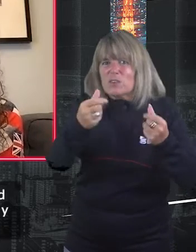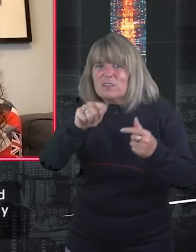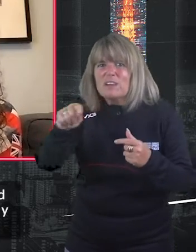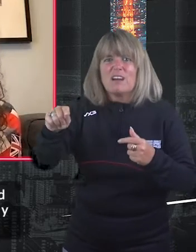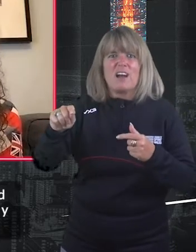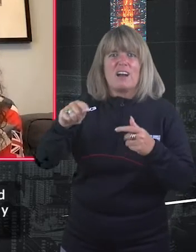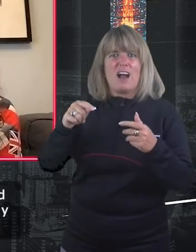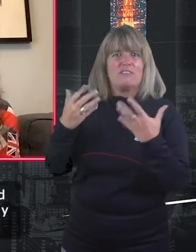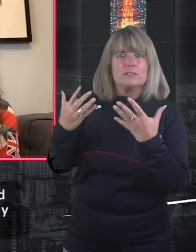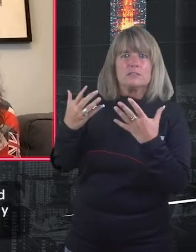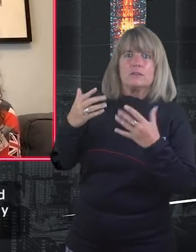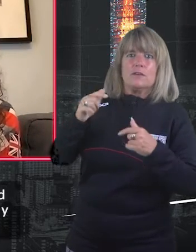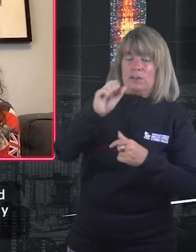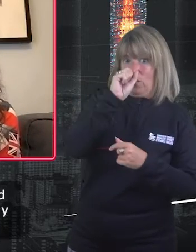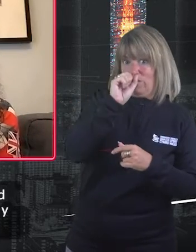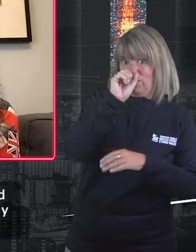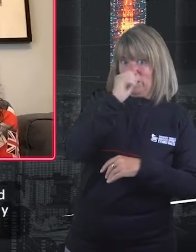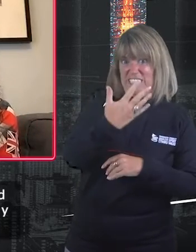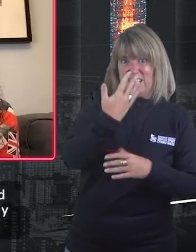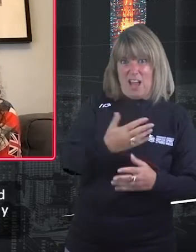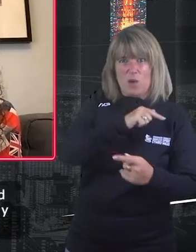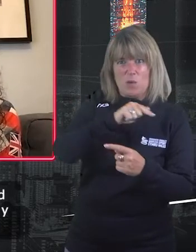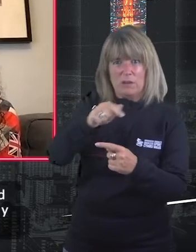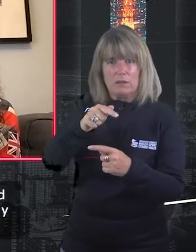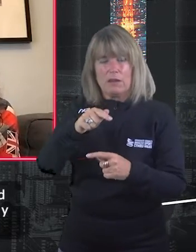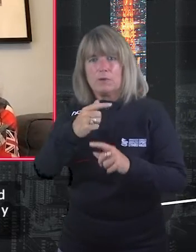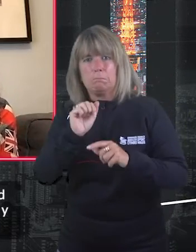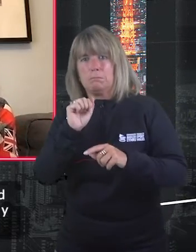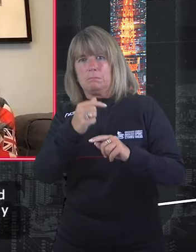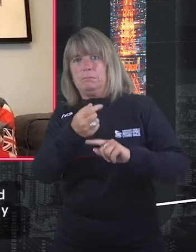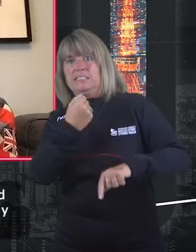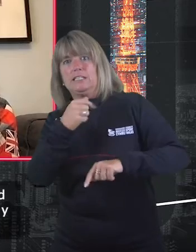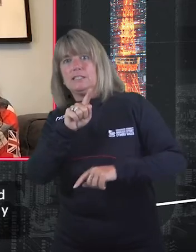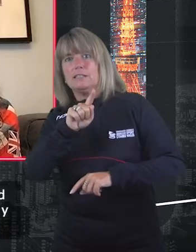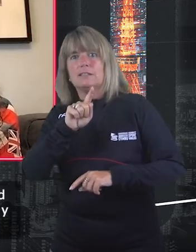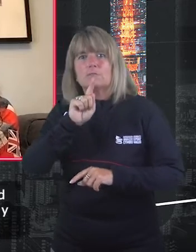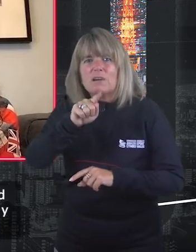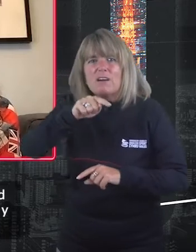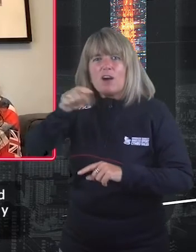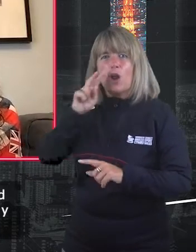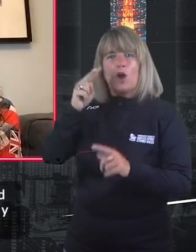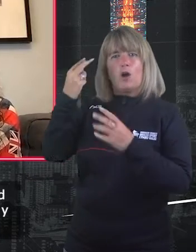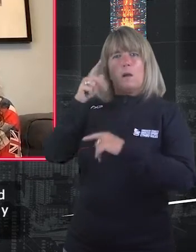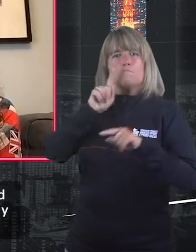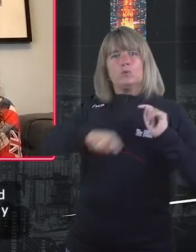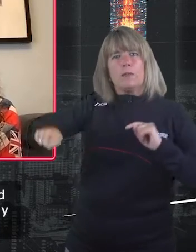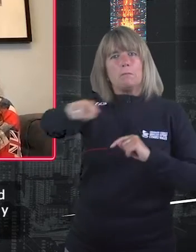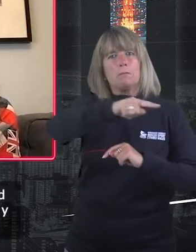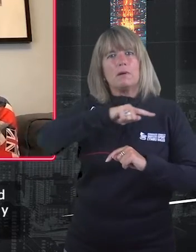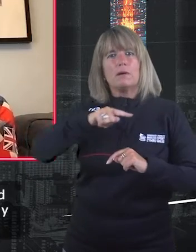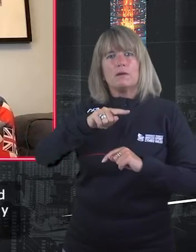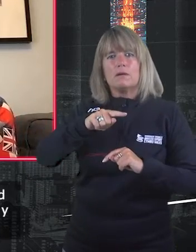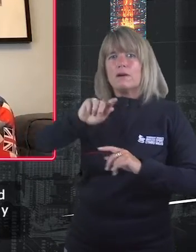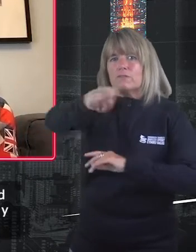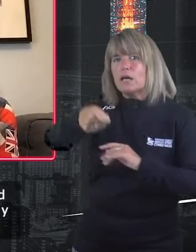girls, you know, there's only a couple of girls that haven't beaten kind of over 15 now. And even then, like, you look at that and most of them, I